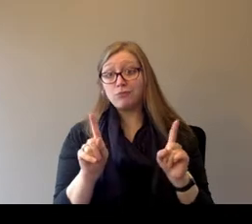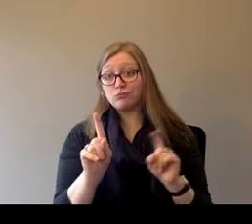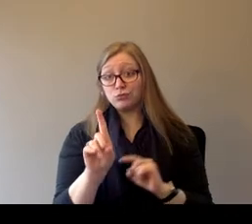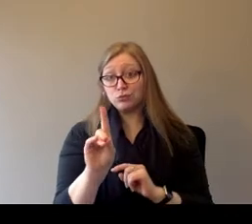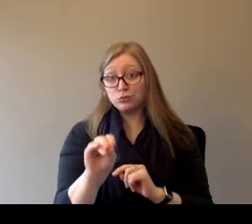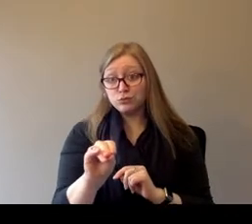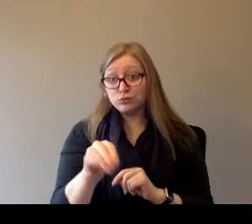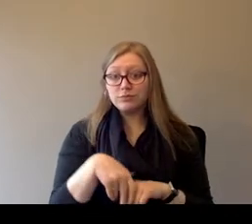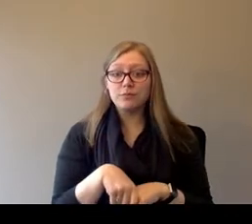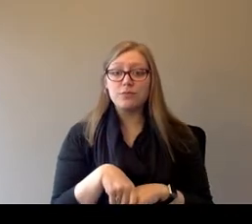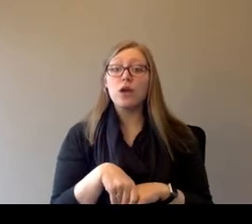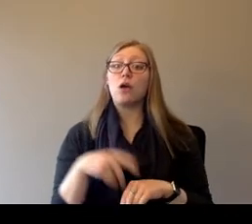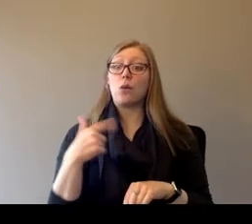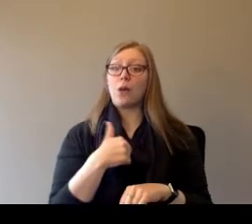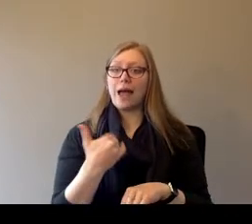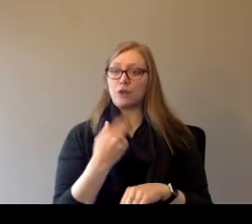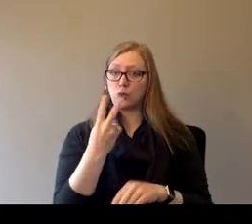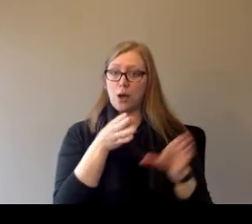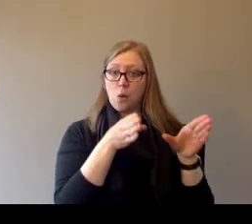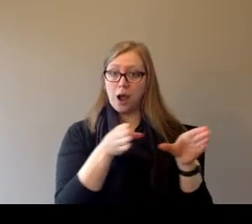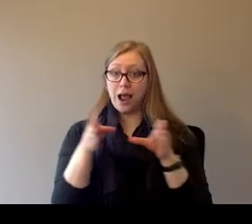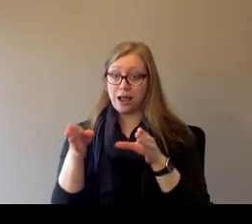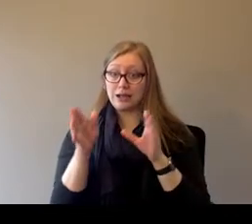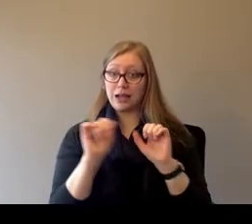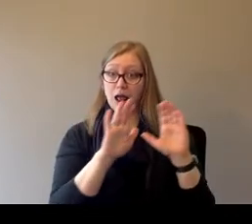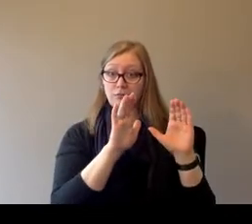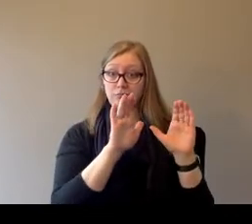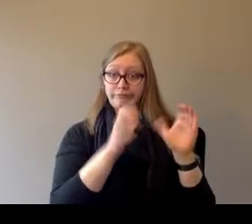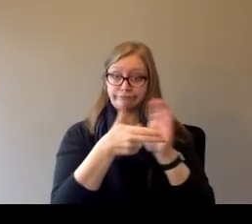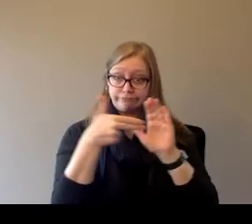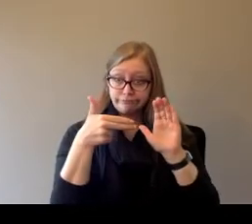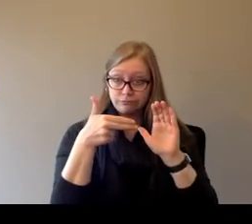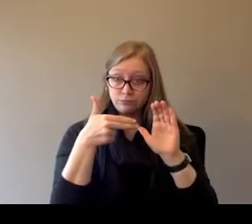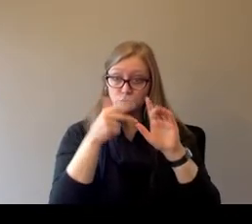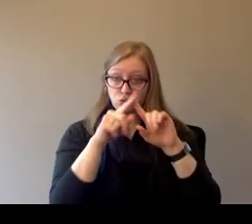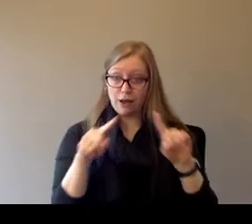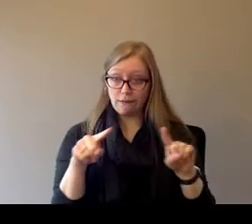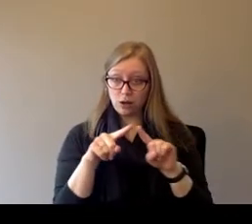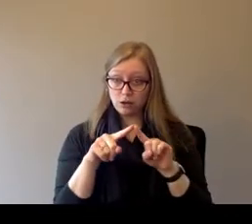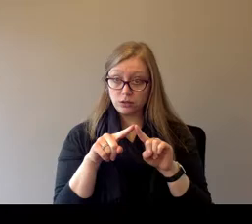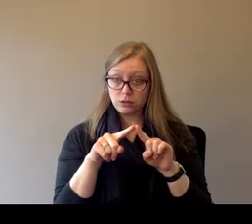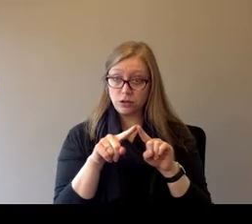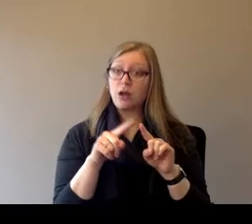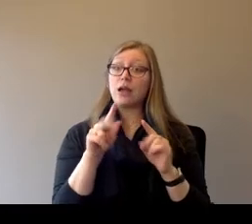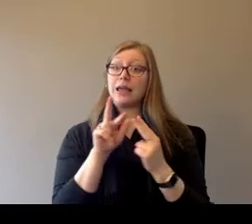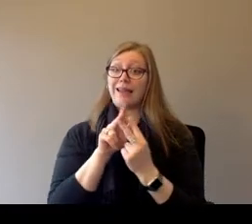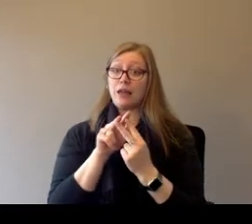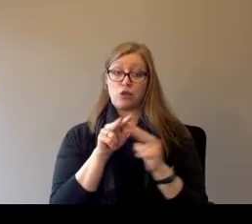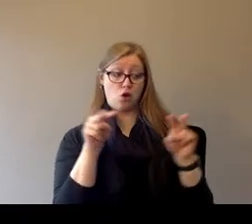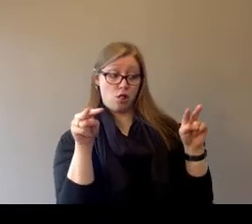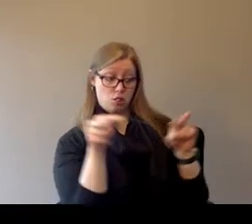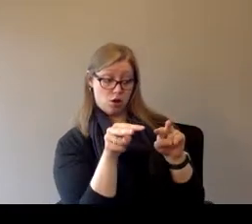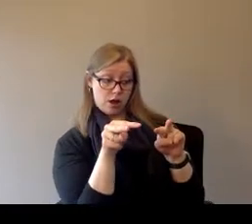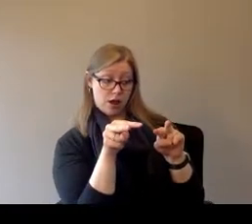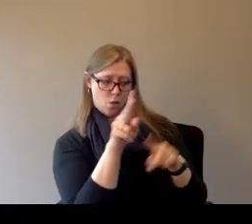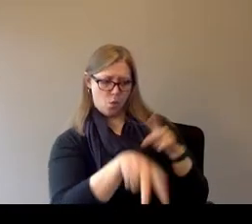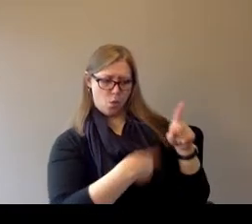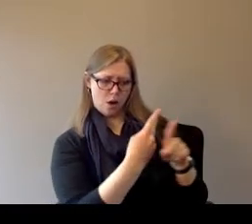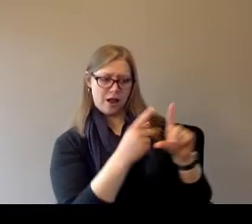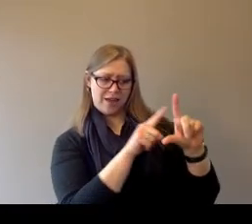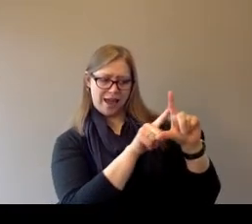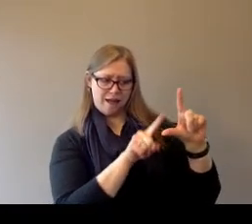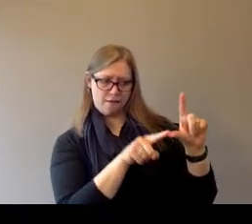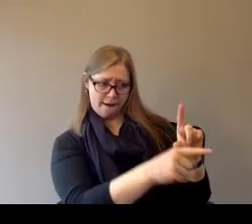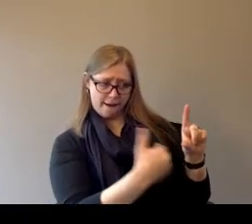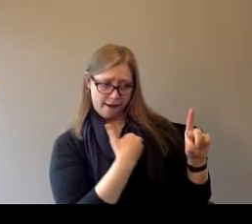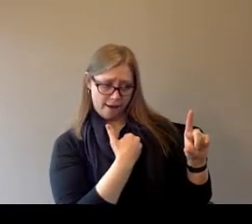ways. We use angles, what kind of angles the triangle has, and we also use the